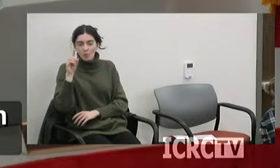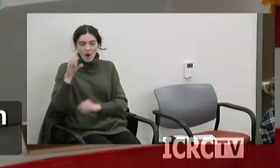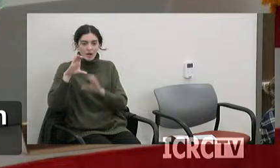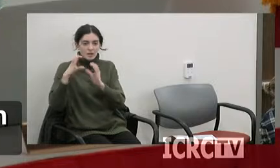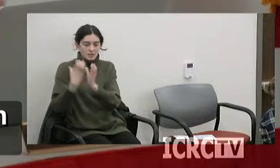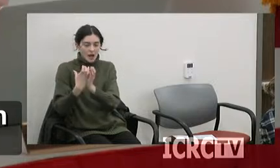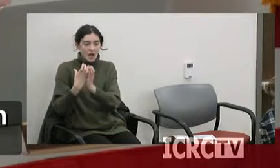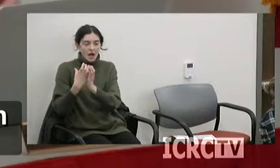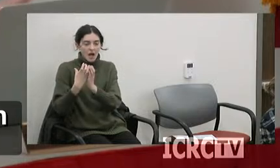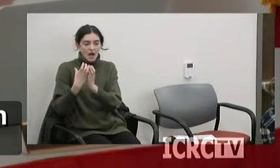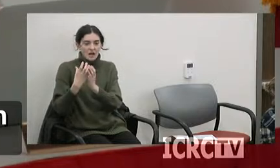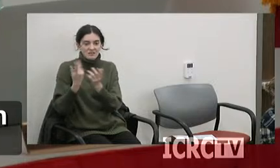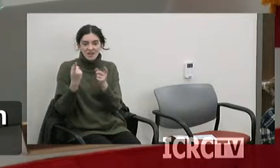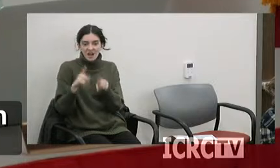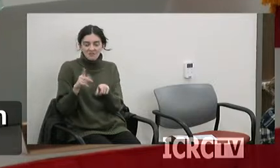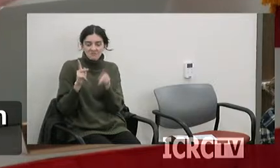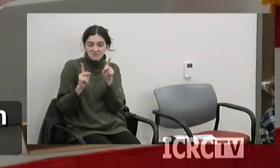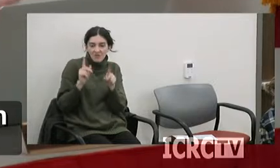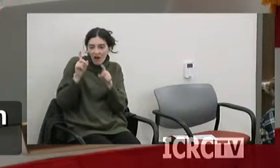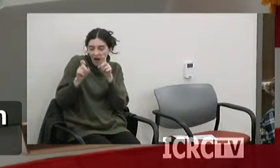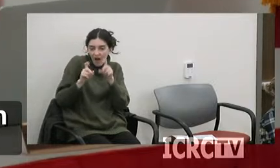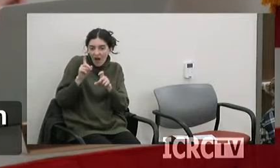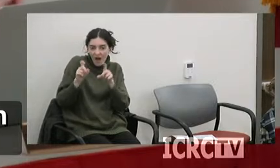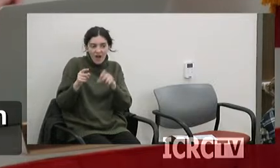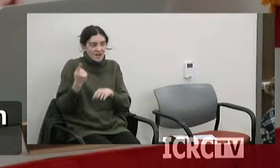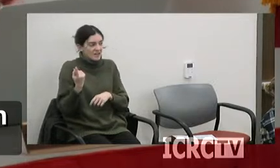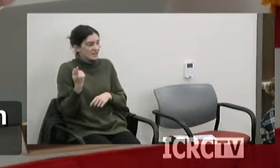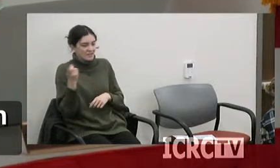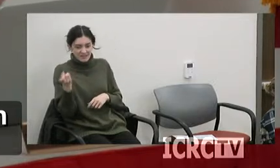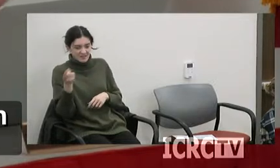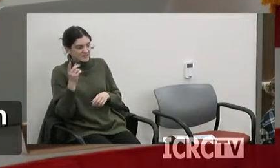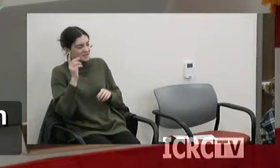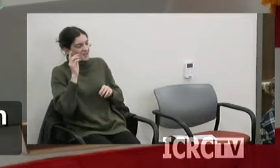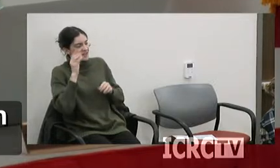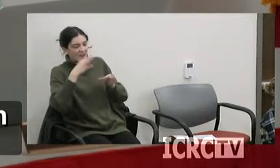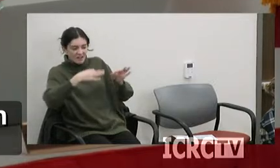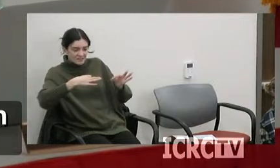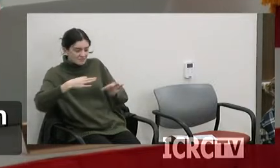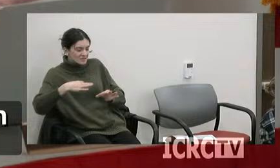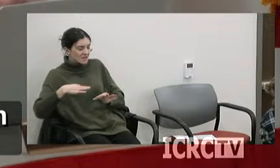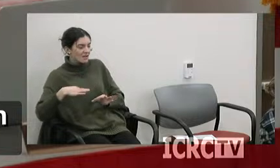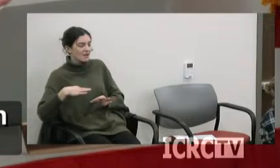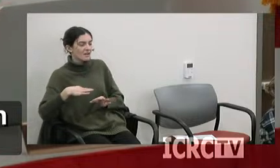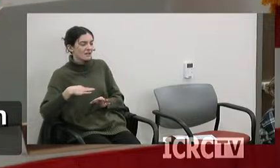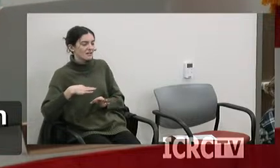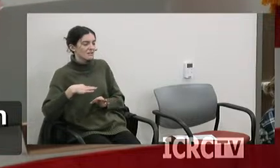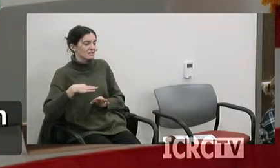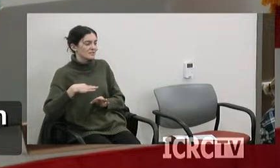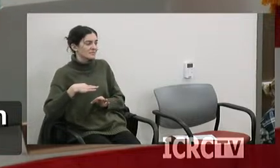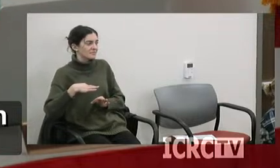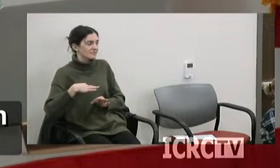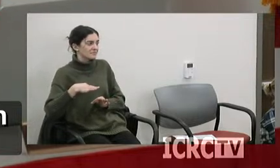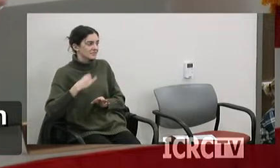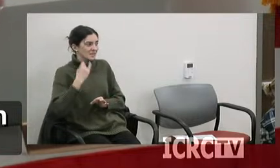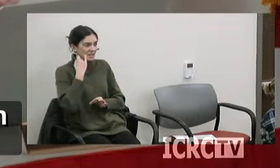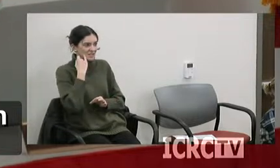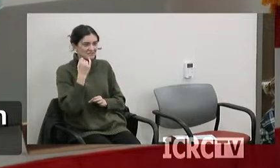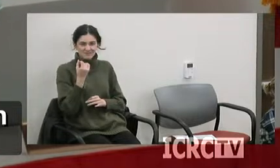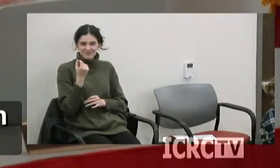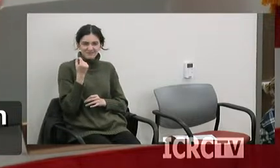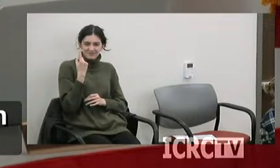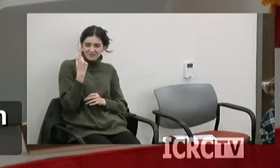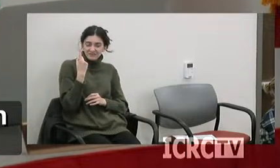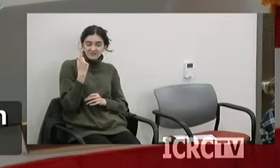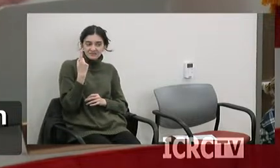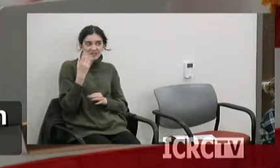when people had questions, he was always able to explain the answer. And if somebody didn't understand it, he